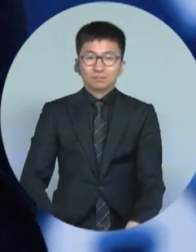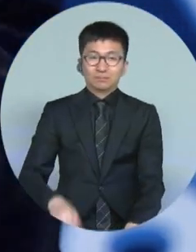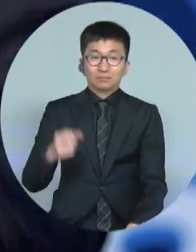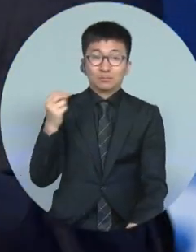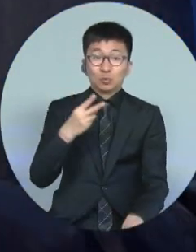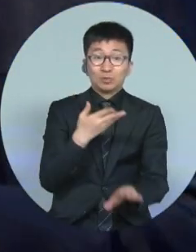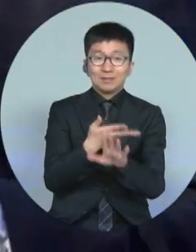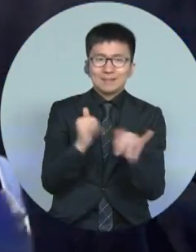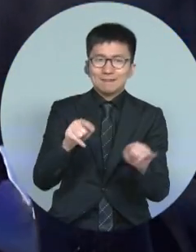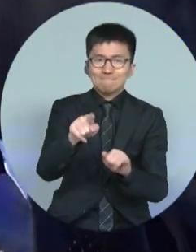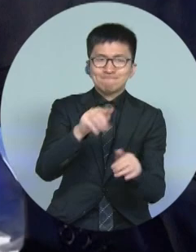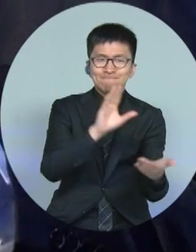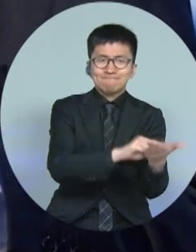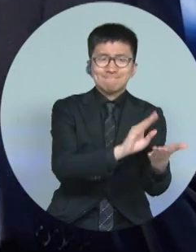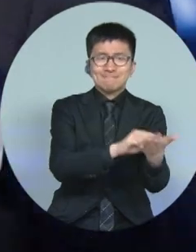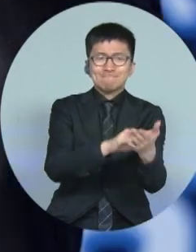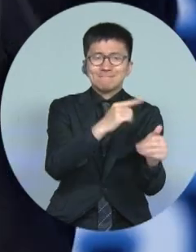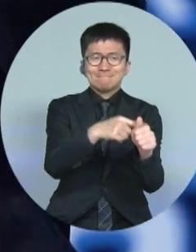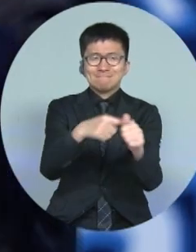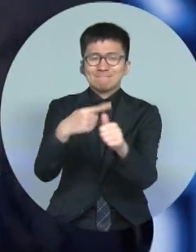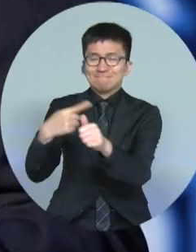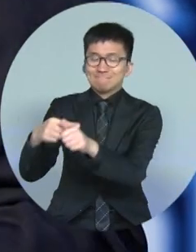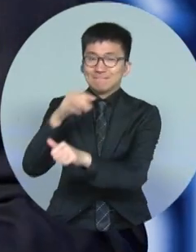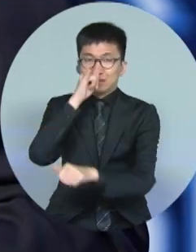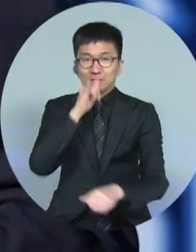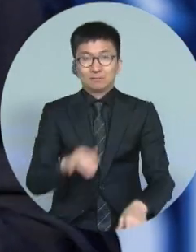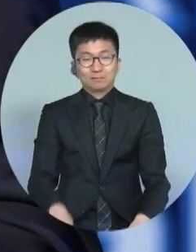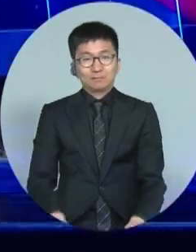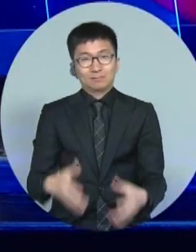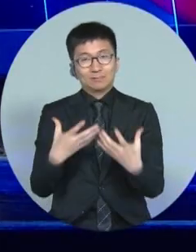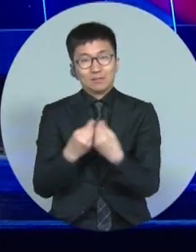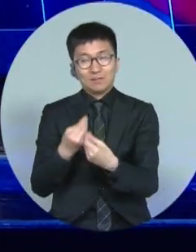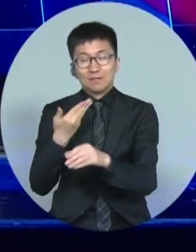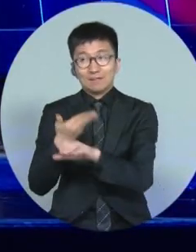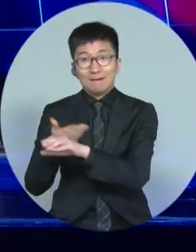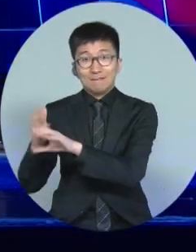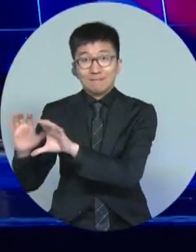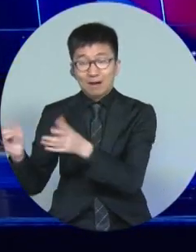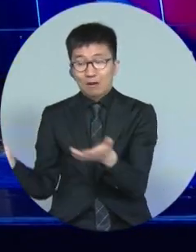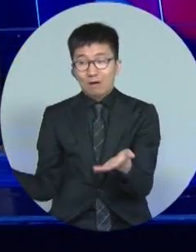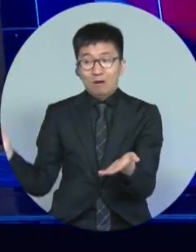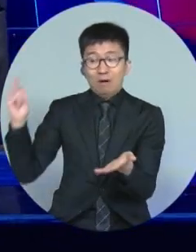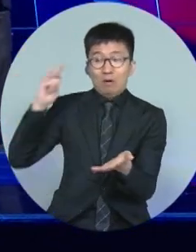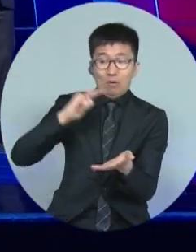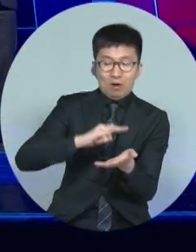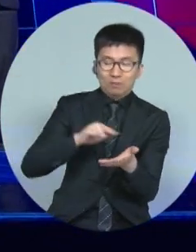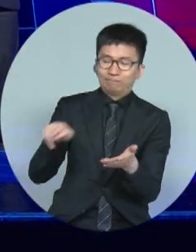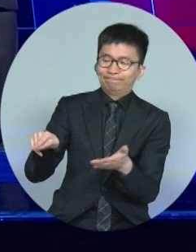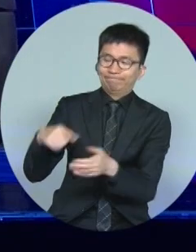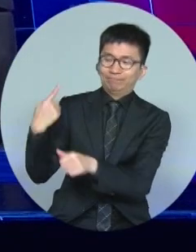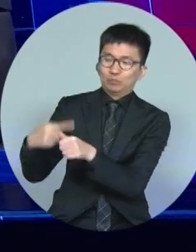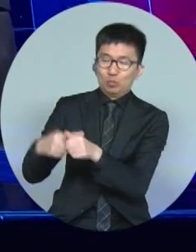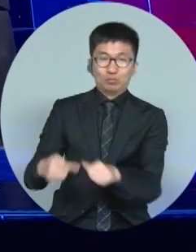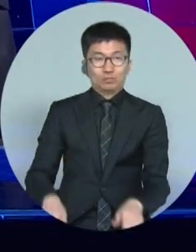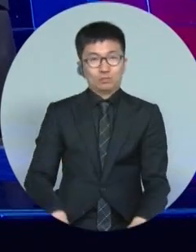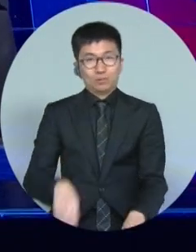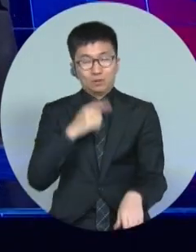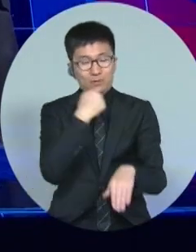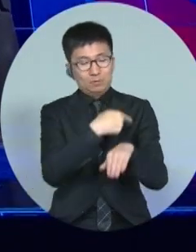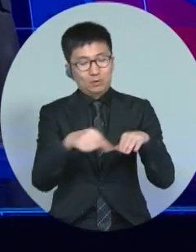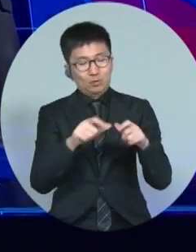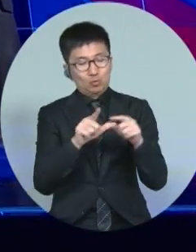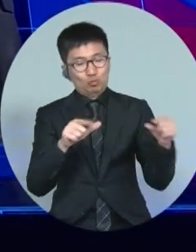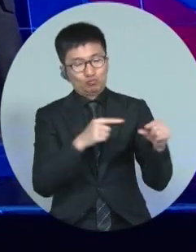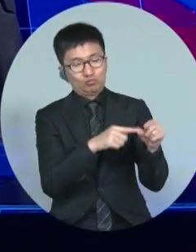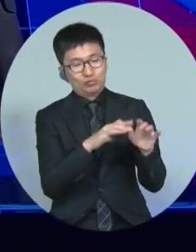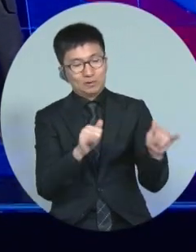the refugees, some minority group. And we are in danger at the moment of that